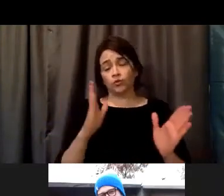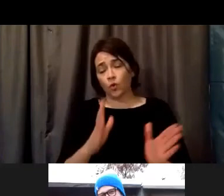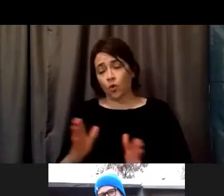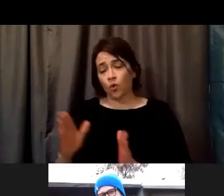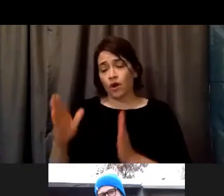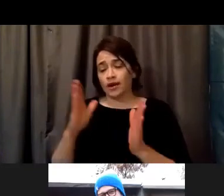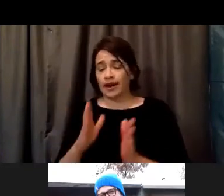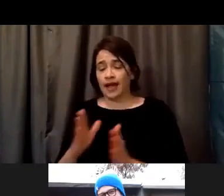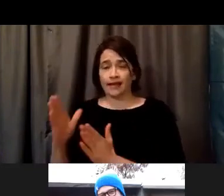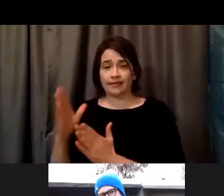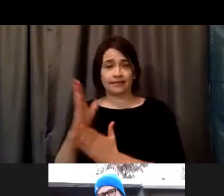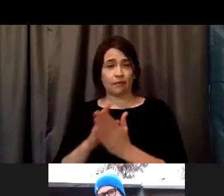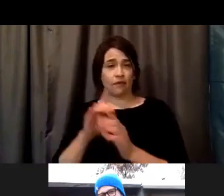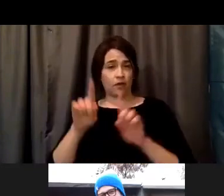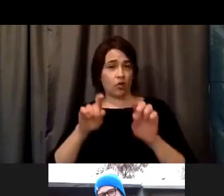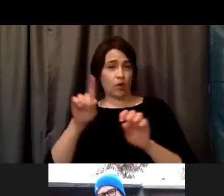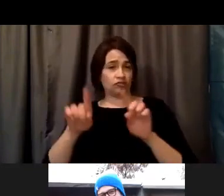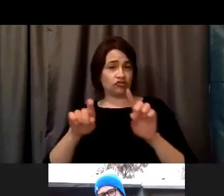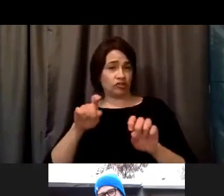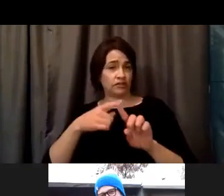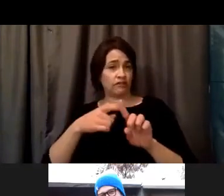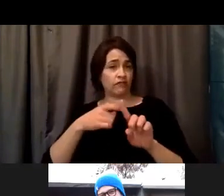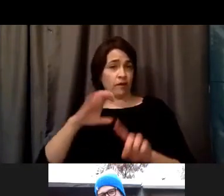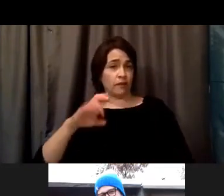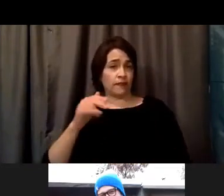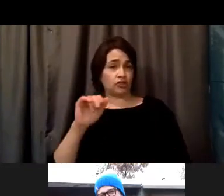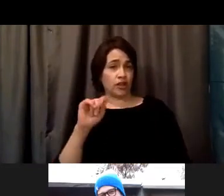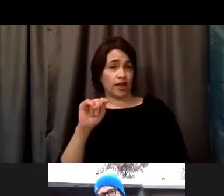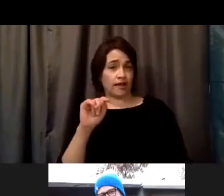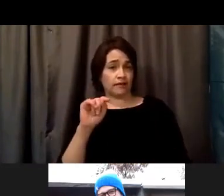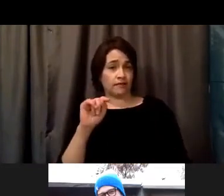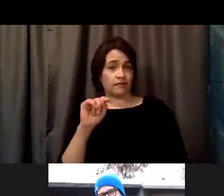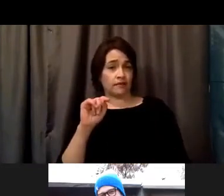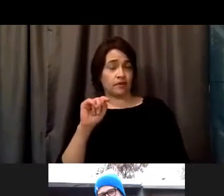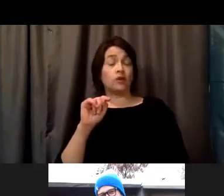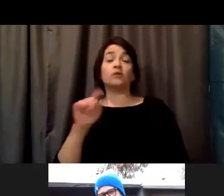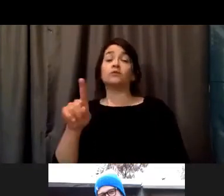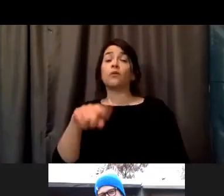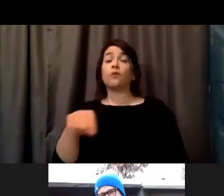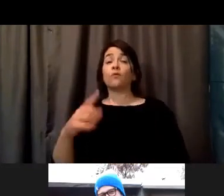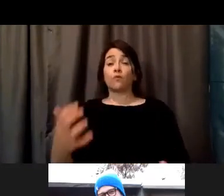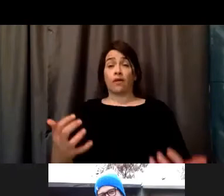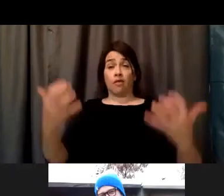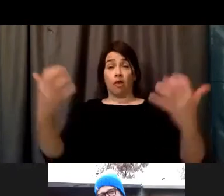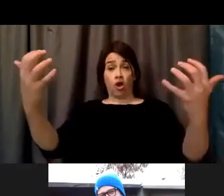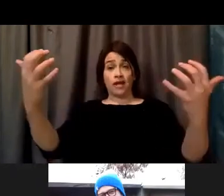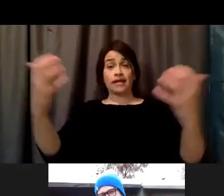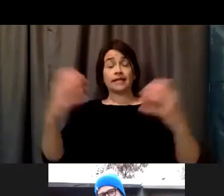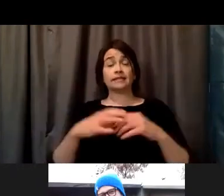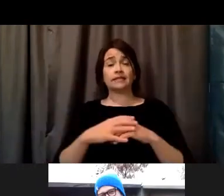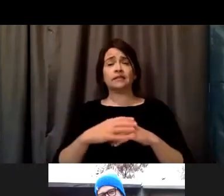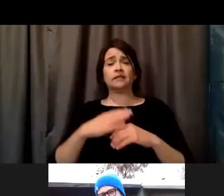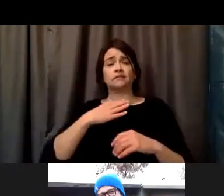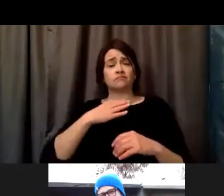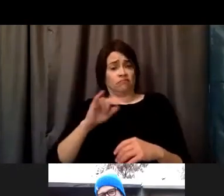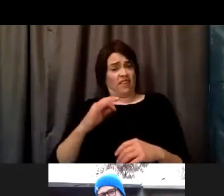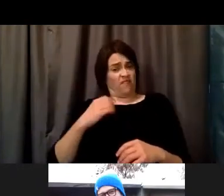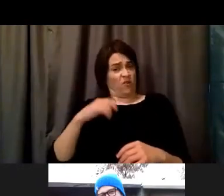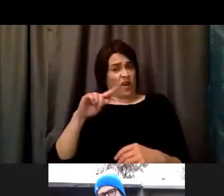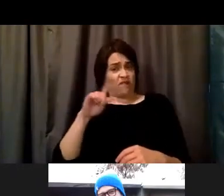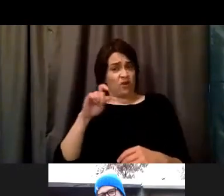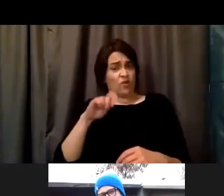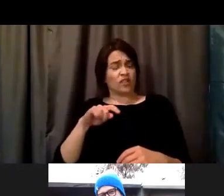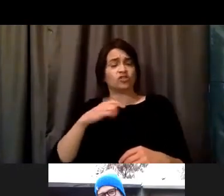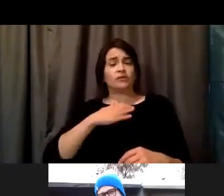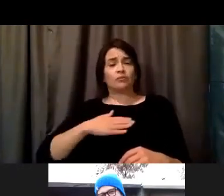questions from the chat. And so I would encourage everyone in the audience to please share questions, and